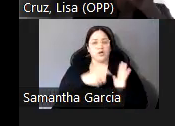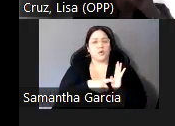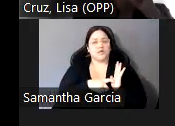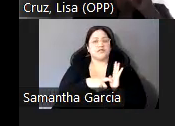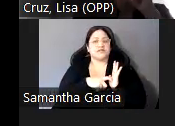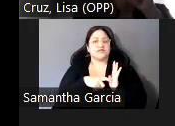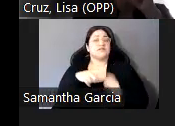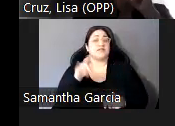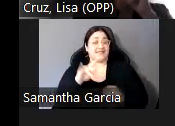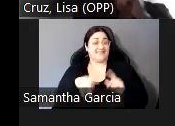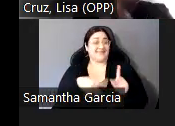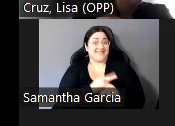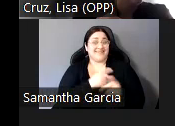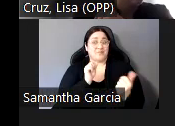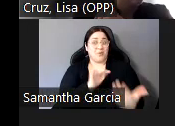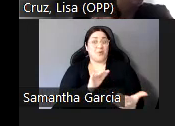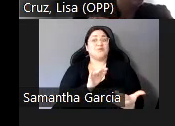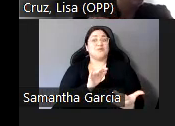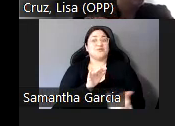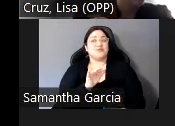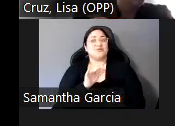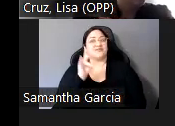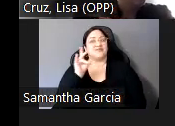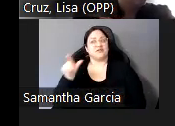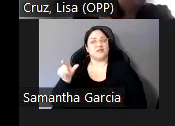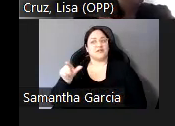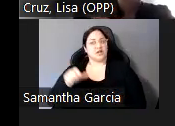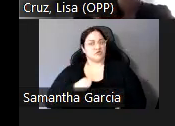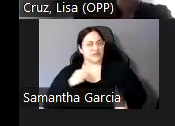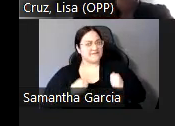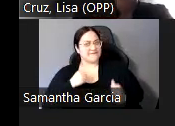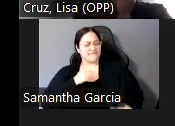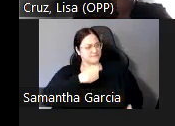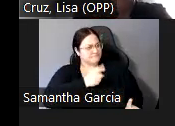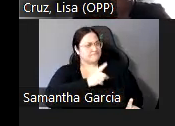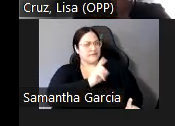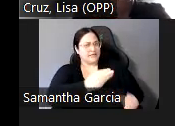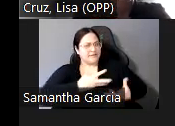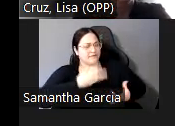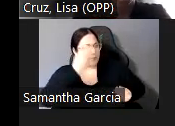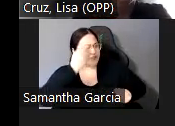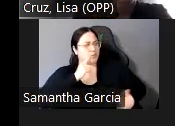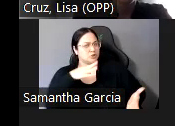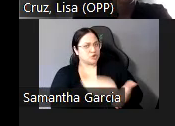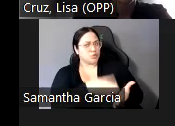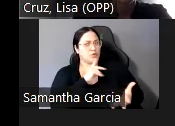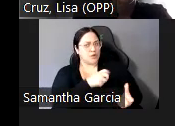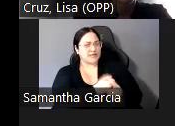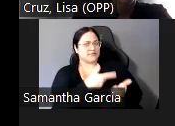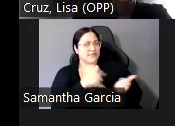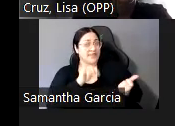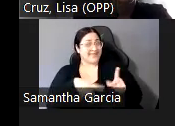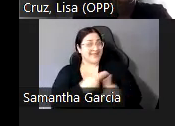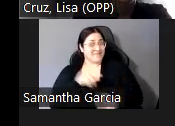to Scammer Payback on YouTube and you can watch some of their videos. We know a considerable amount